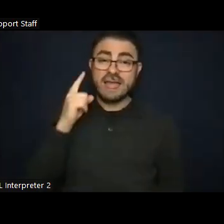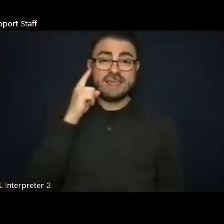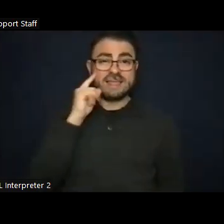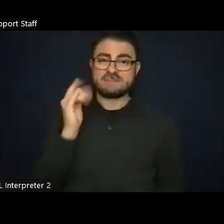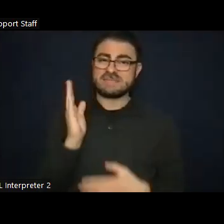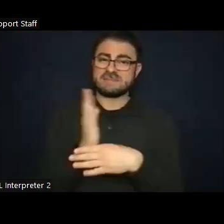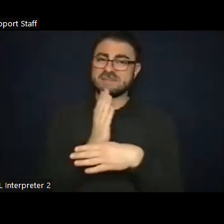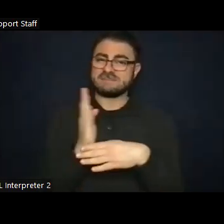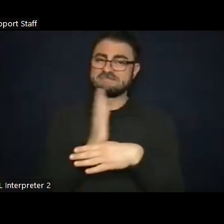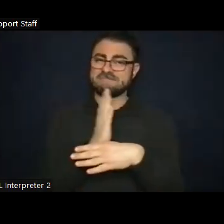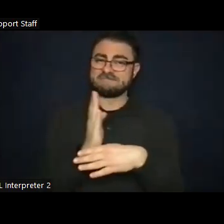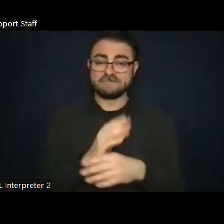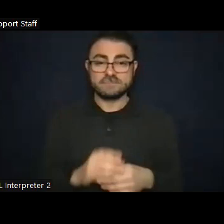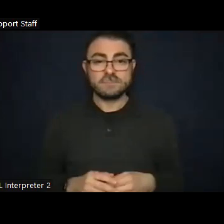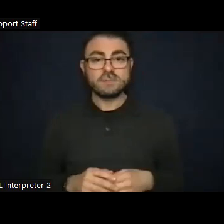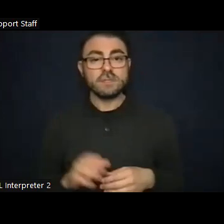there.